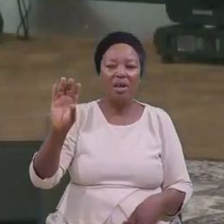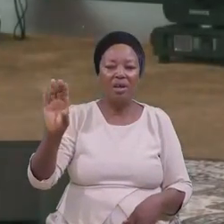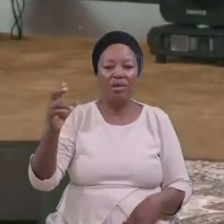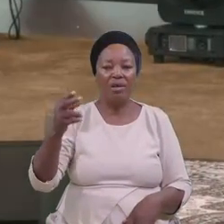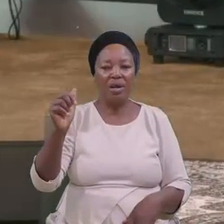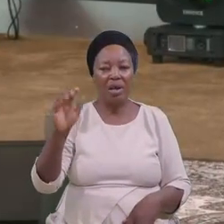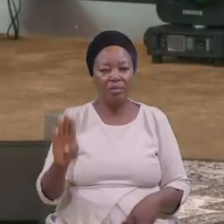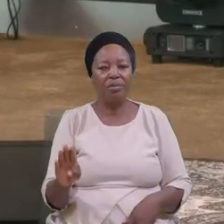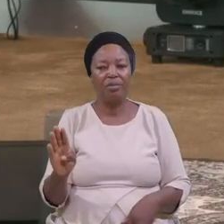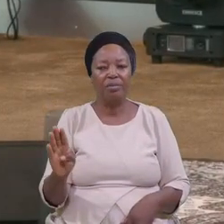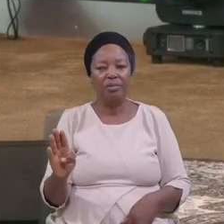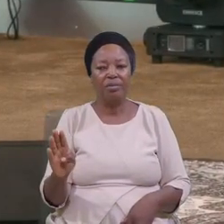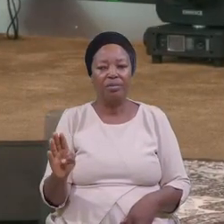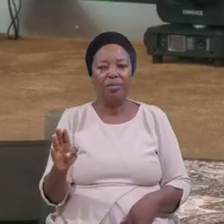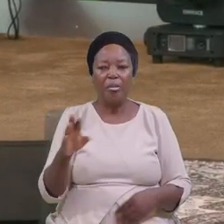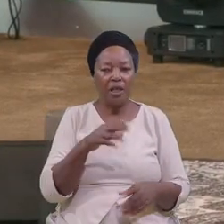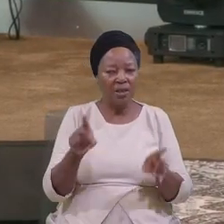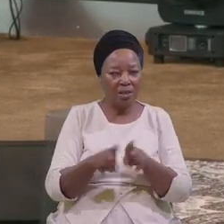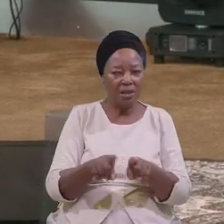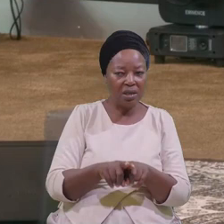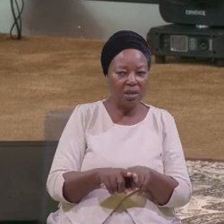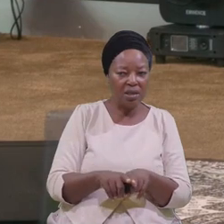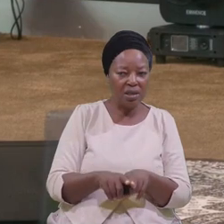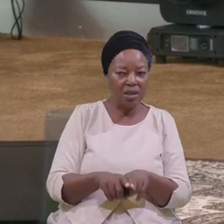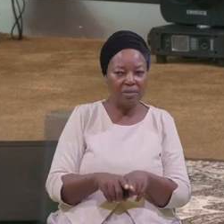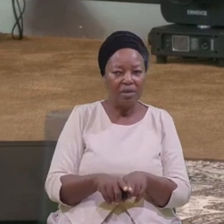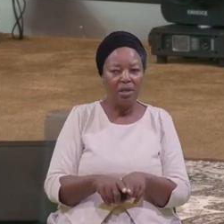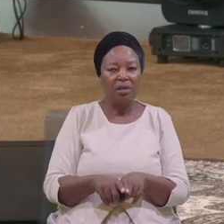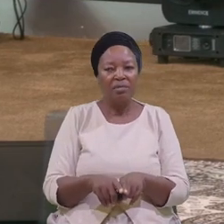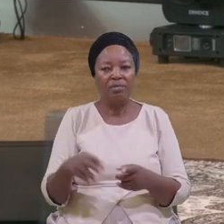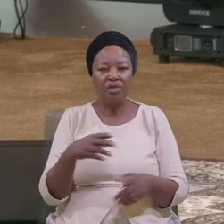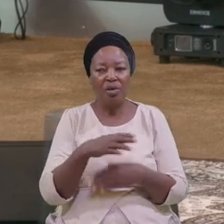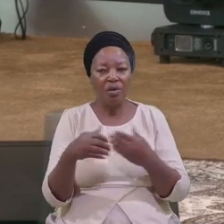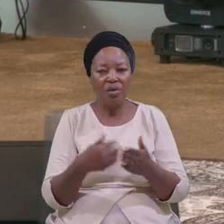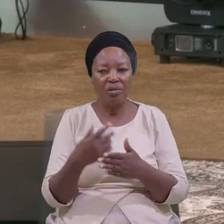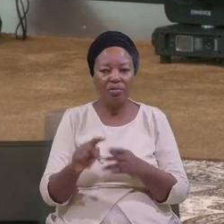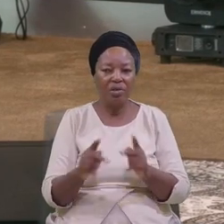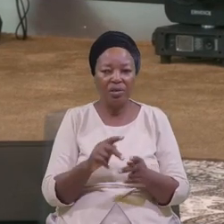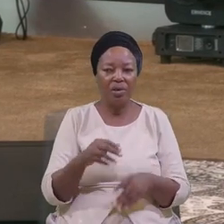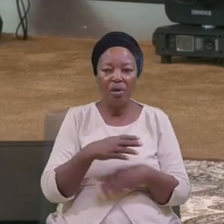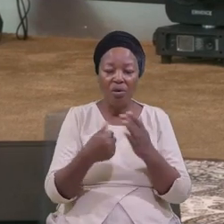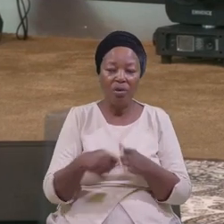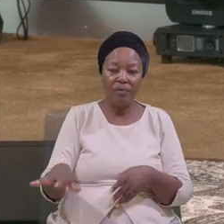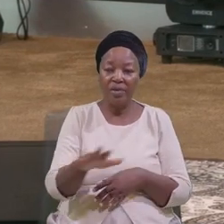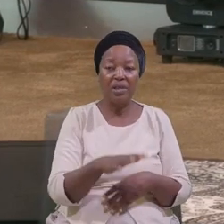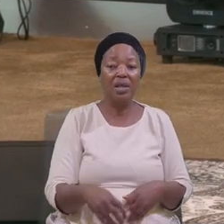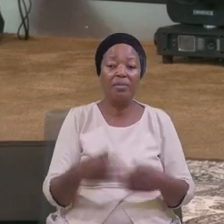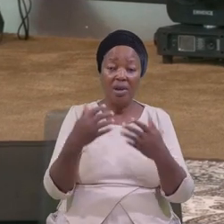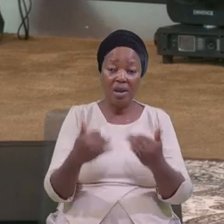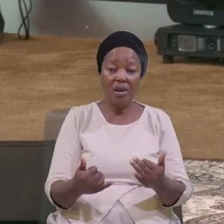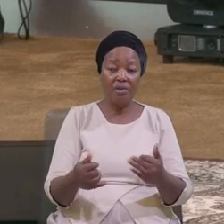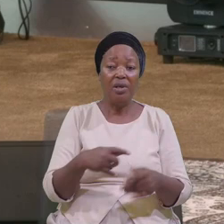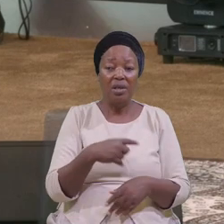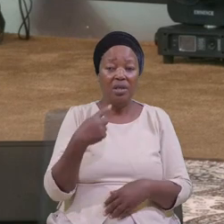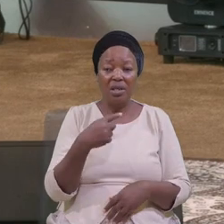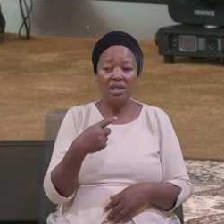house of Rechab. All the same, Hobab, Reguel, and Canaanites, all of them. Now, it